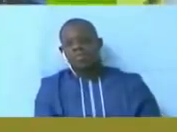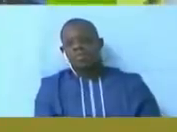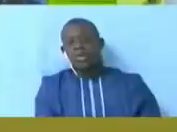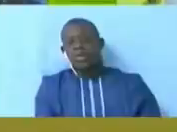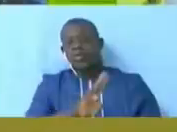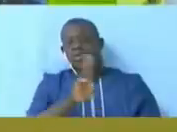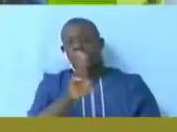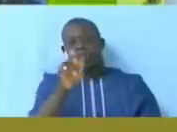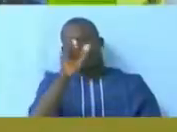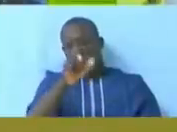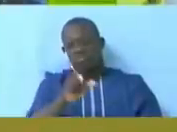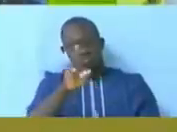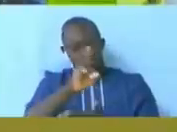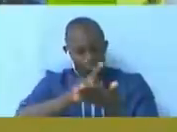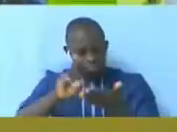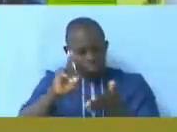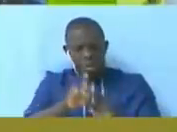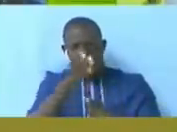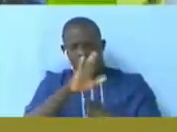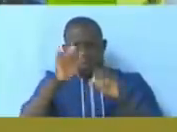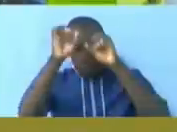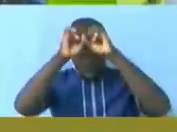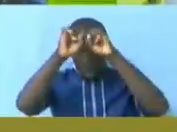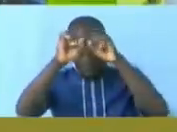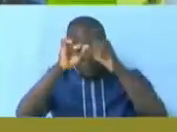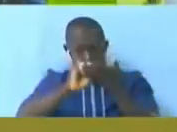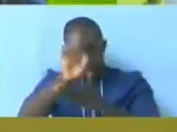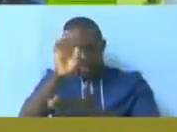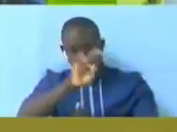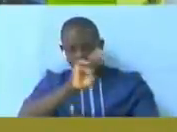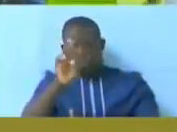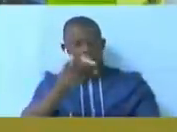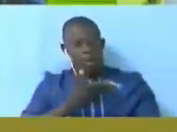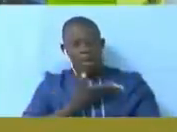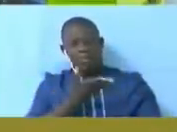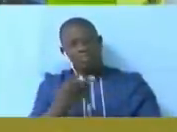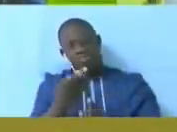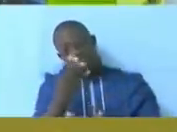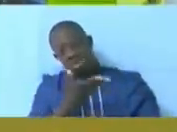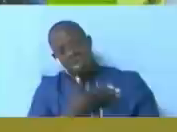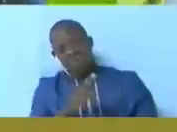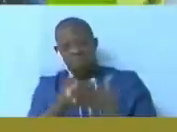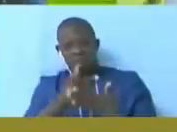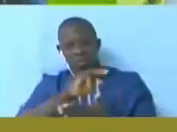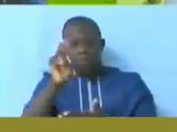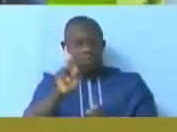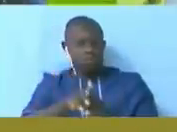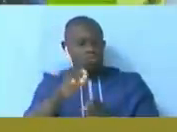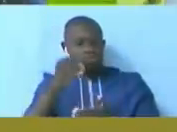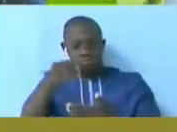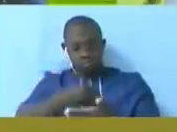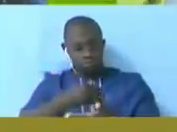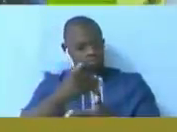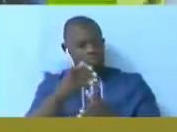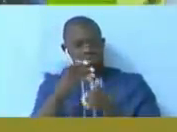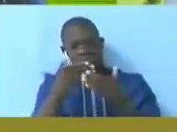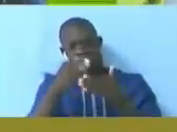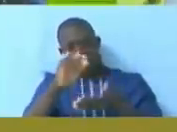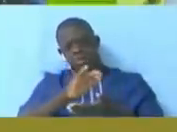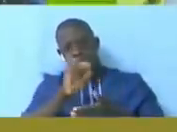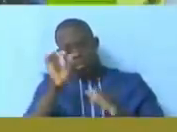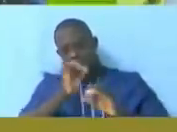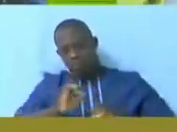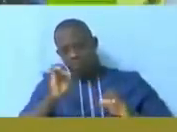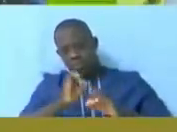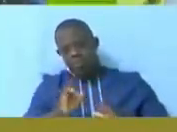directive, if they existed at all. Ani imanya maribna de kafuko safari yamarole member president office